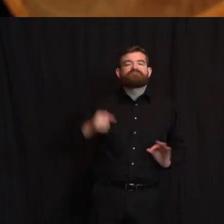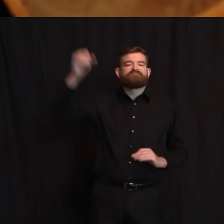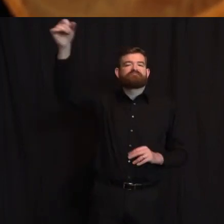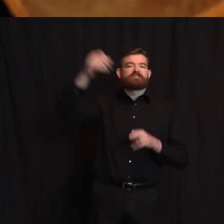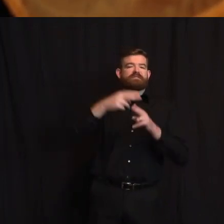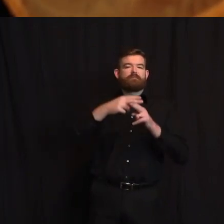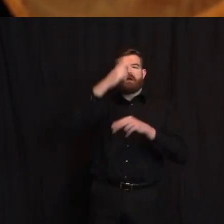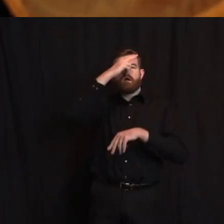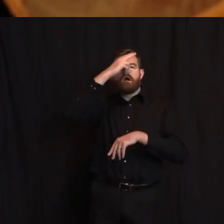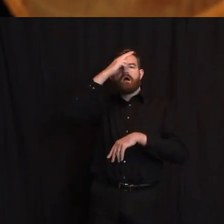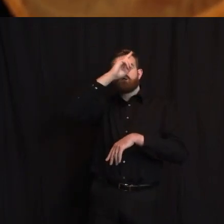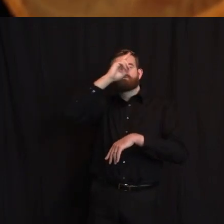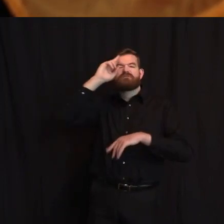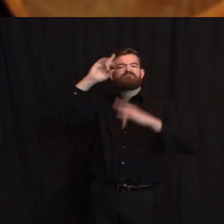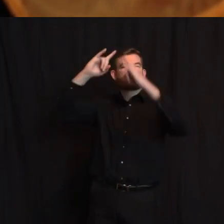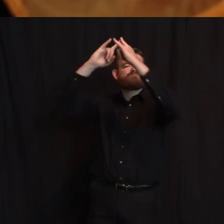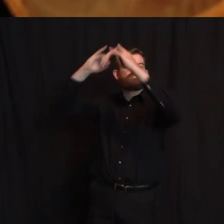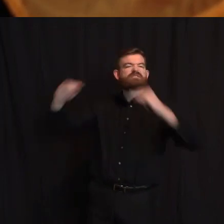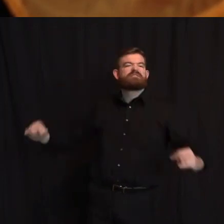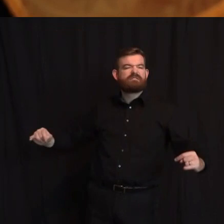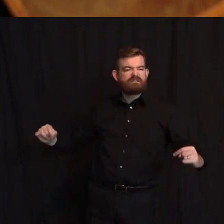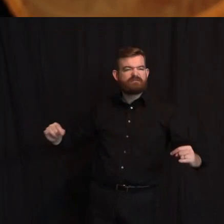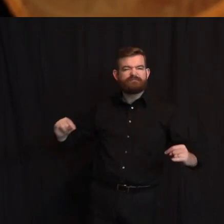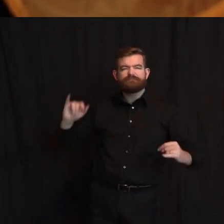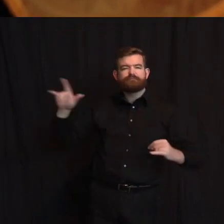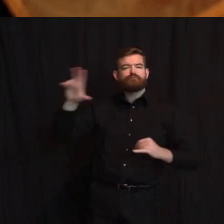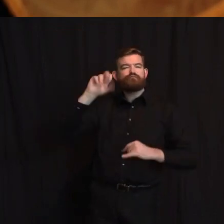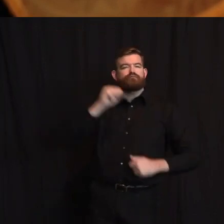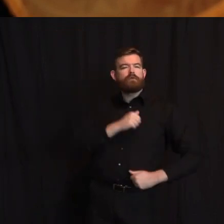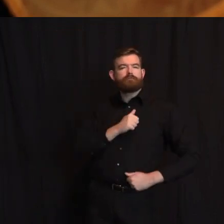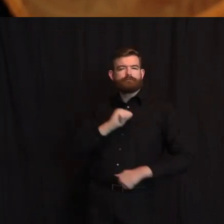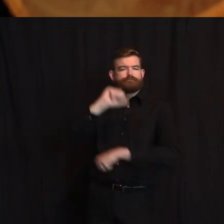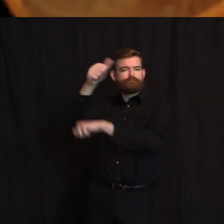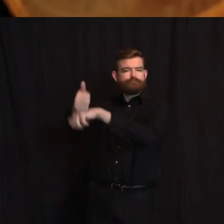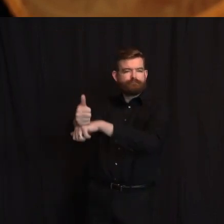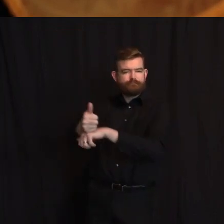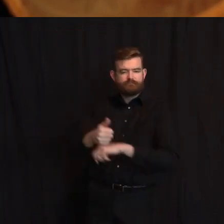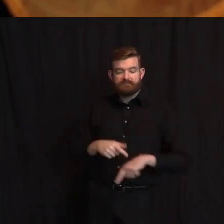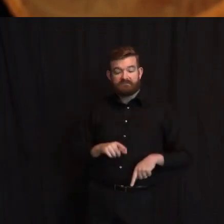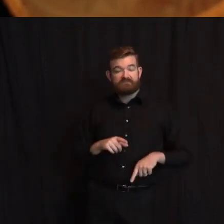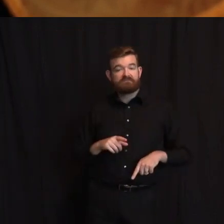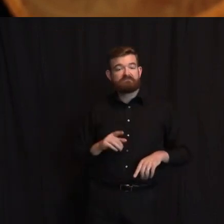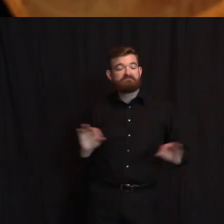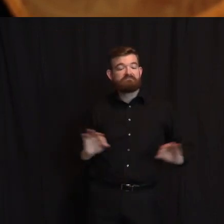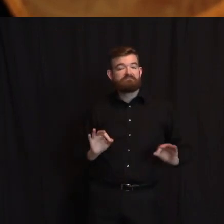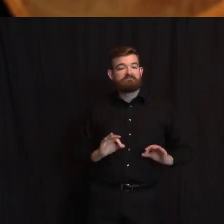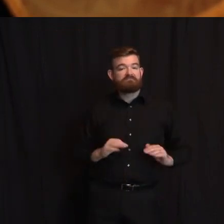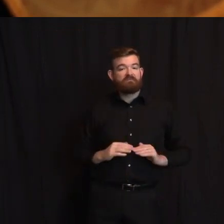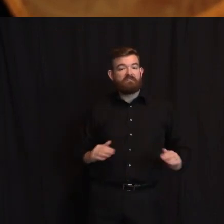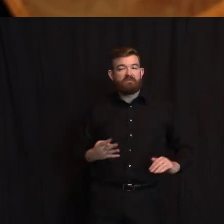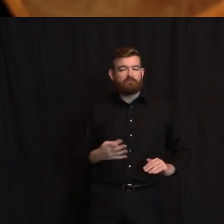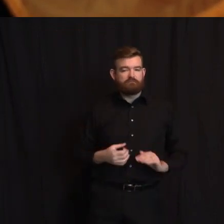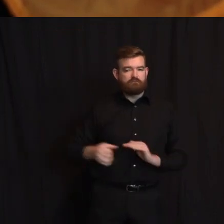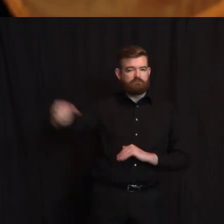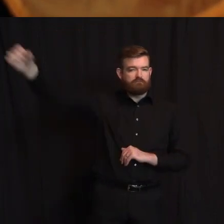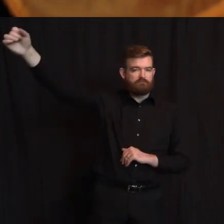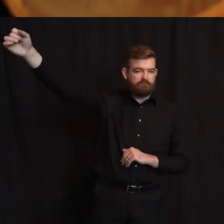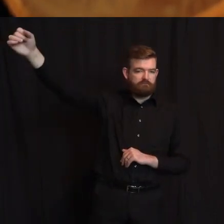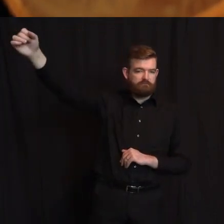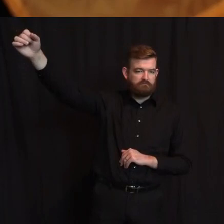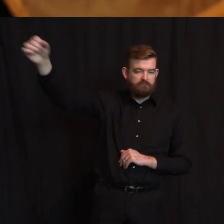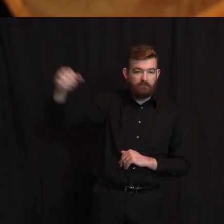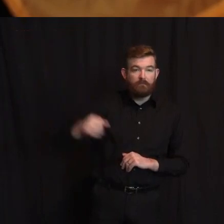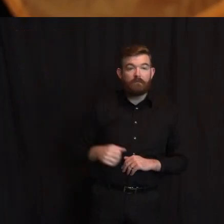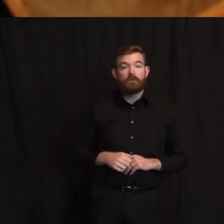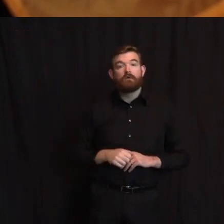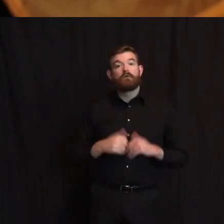by the United States Army Corps of Engineers and the New Jersey State Police. Currently, there's 20 patients at